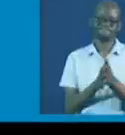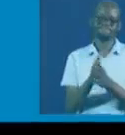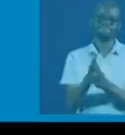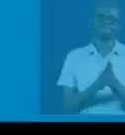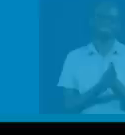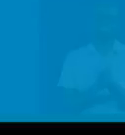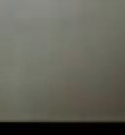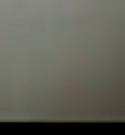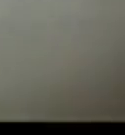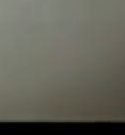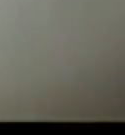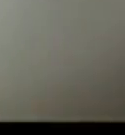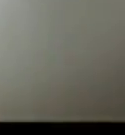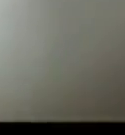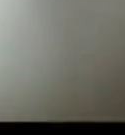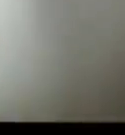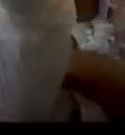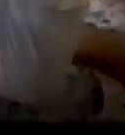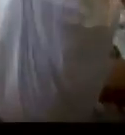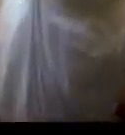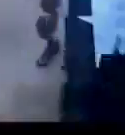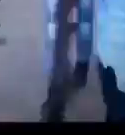properly.